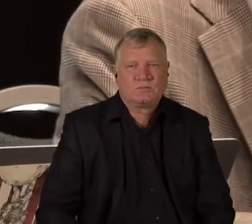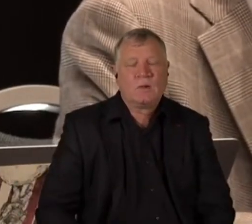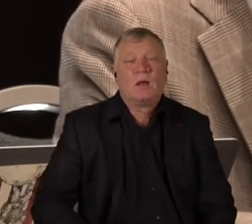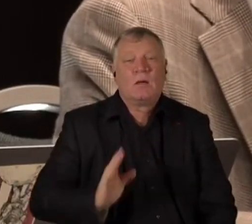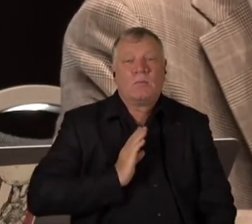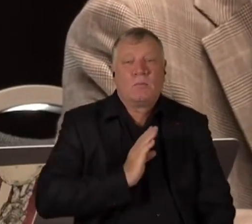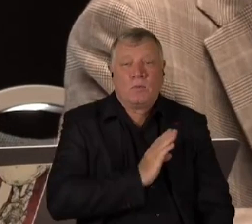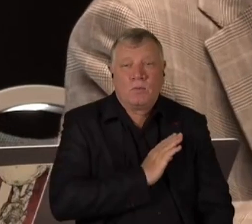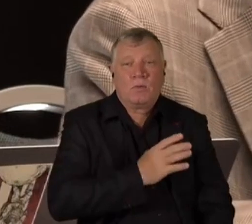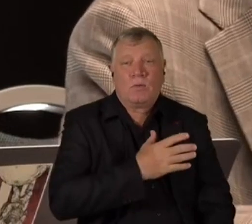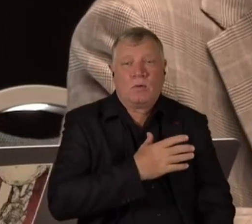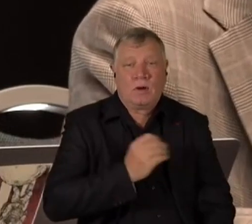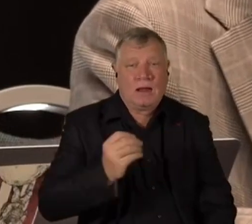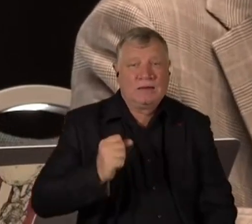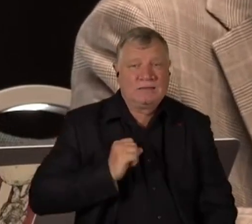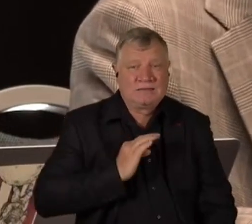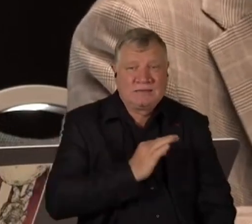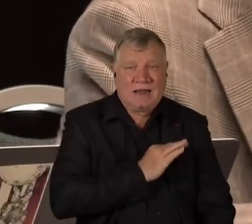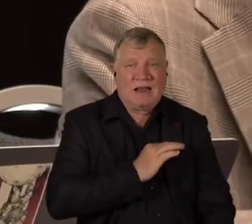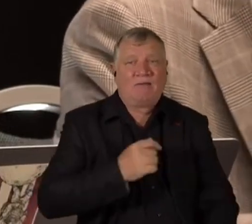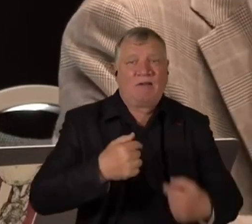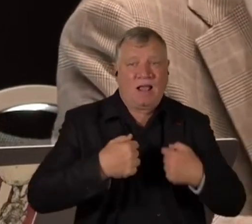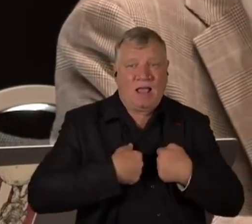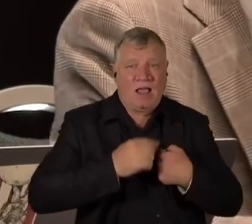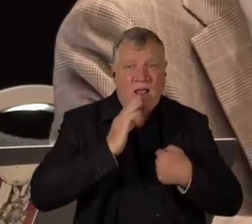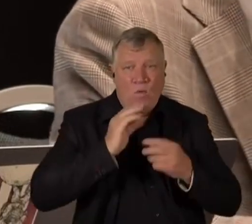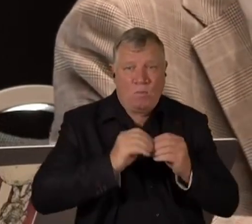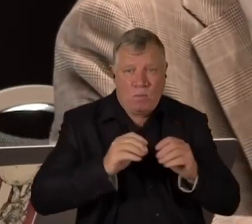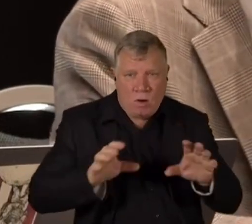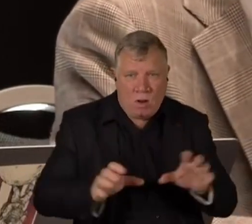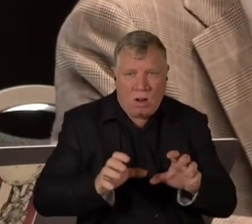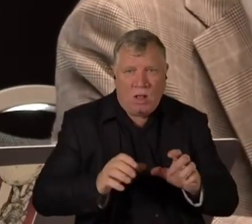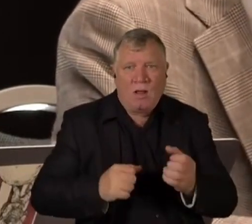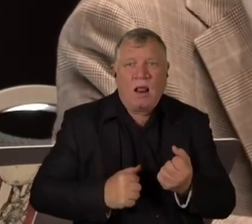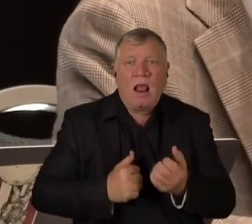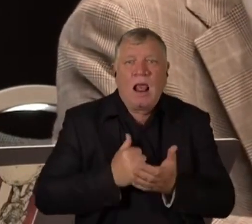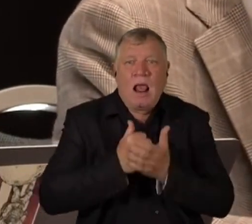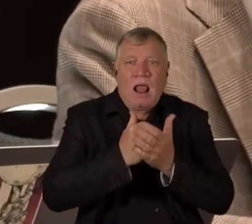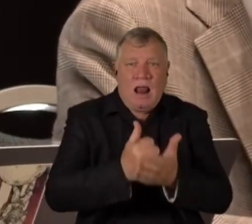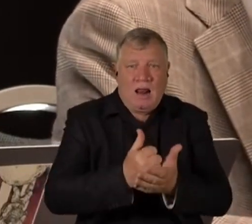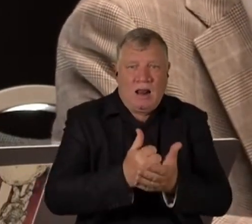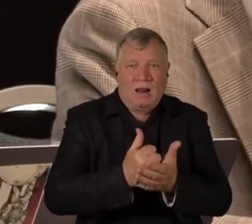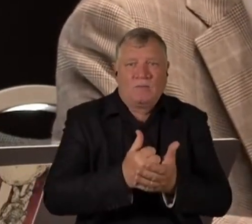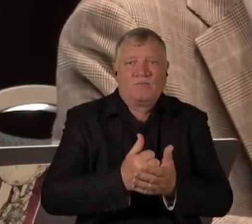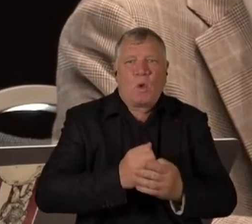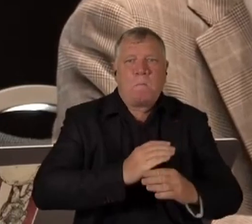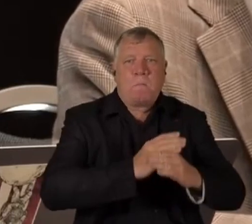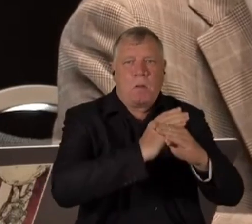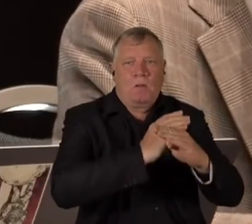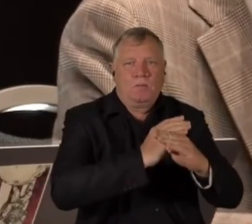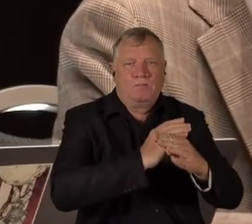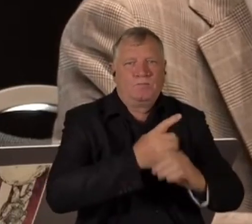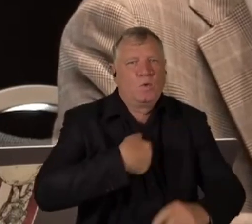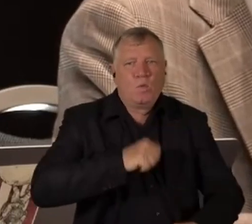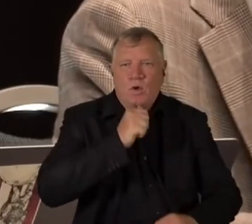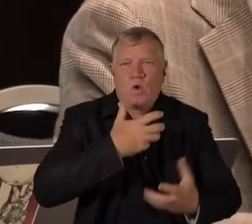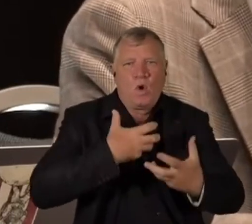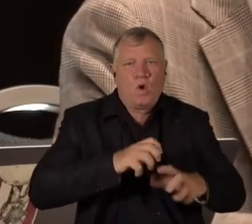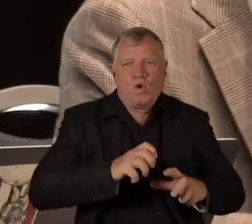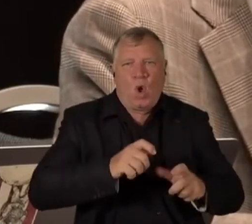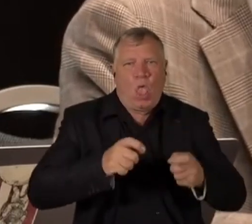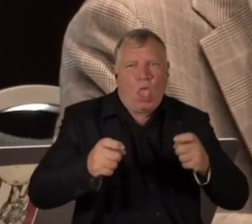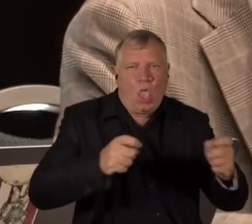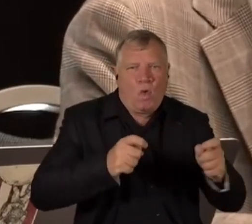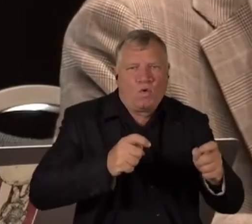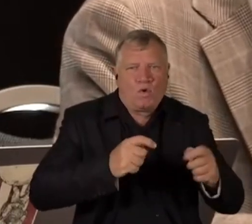our staff, and I will take much more active role in the process of helping to remove roadblocks. We have no desire to micromanage